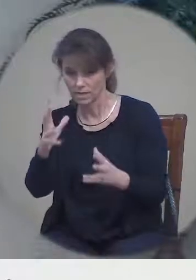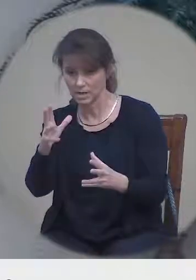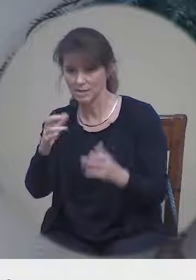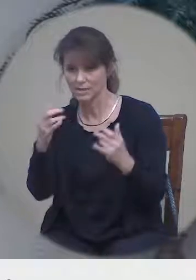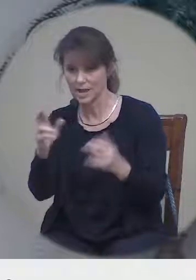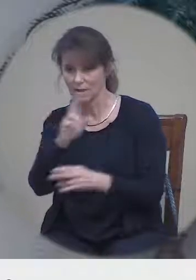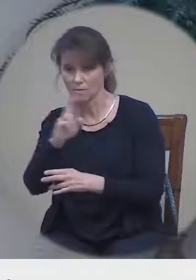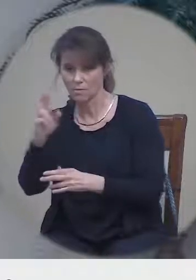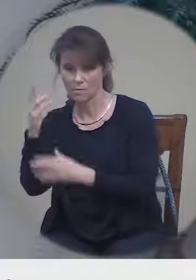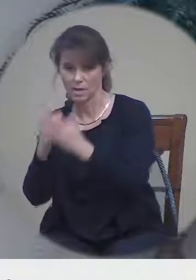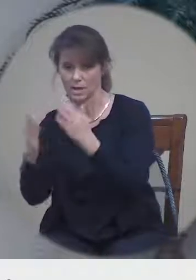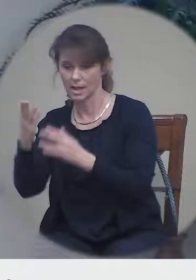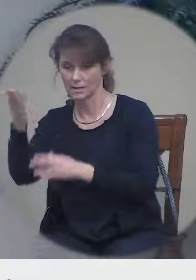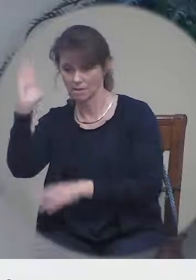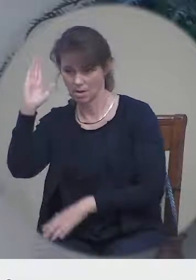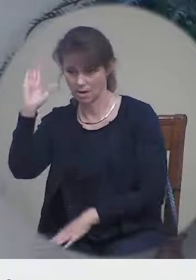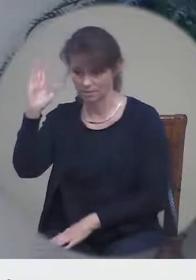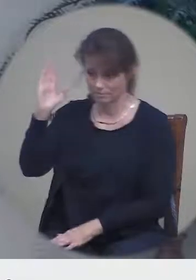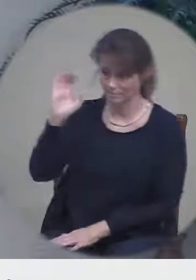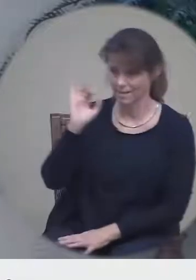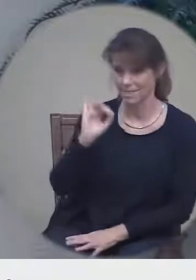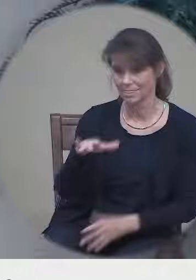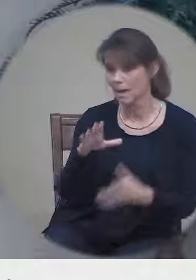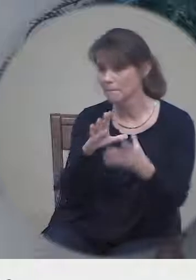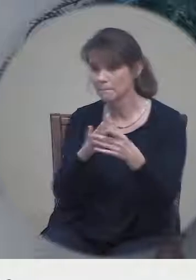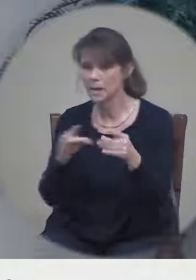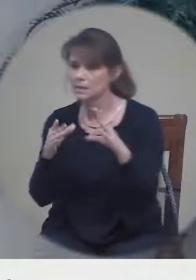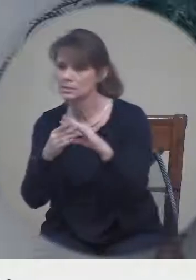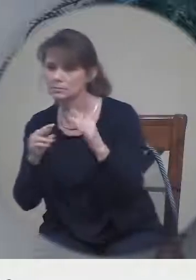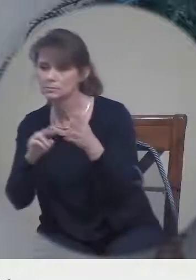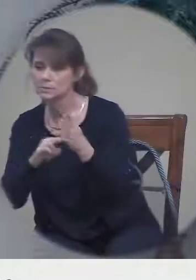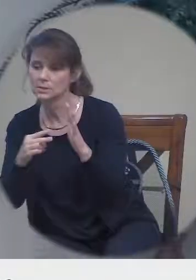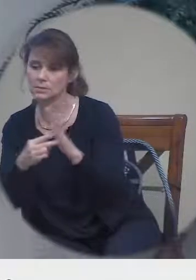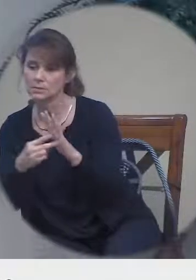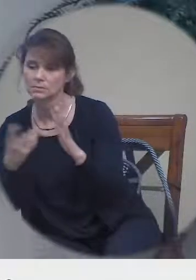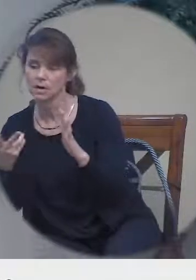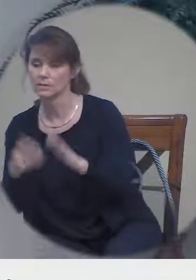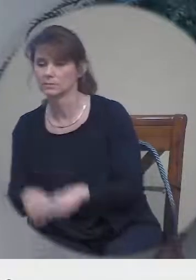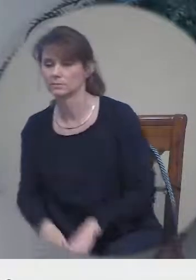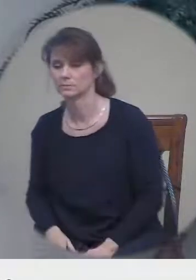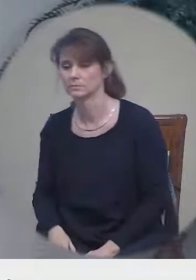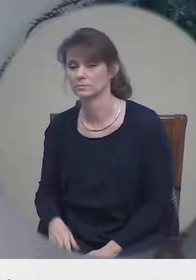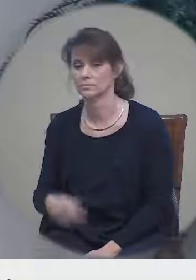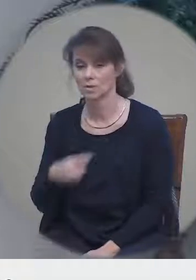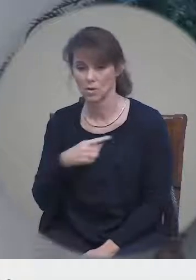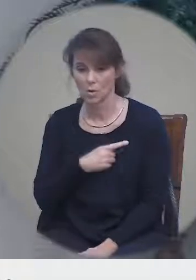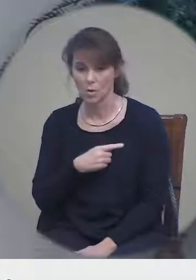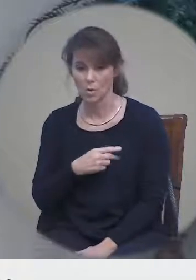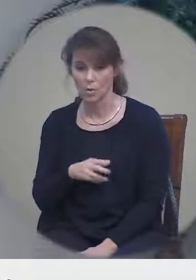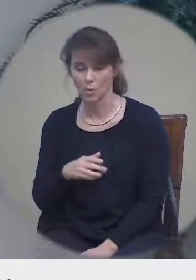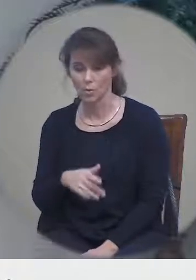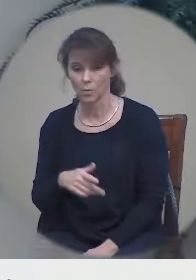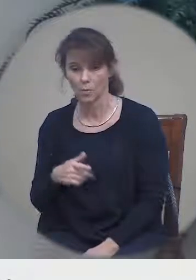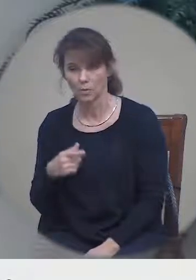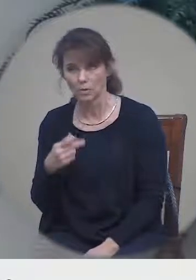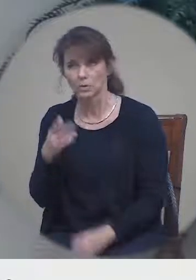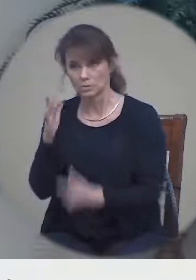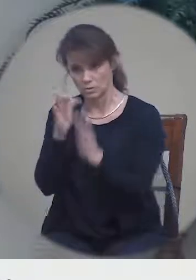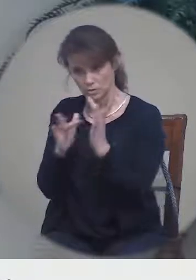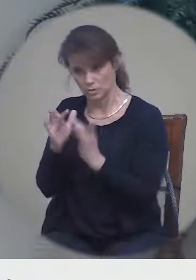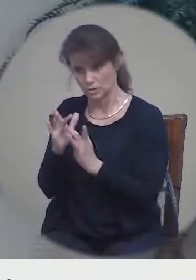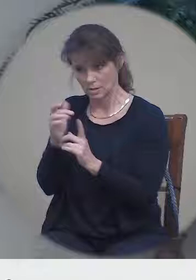the take-home message from that. We look for Jesus to be an